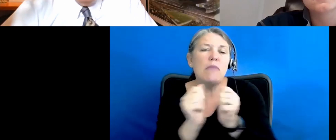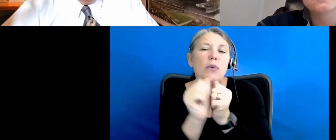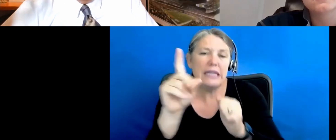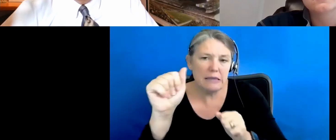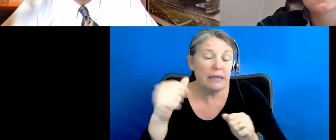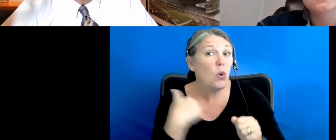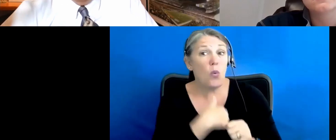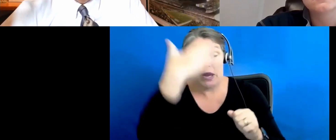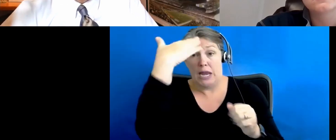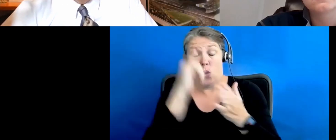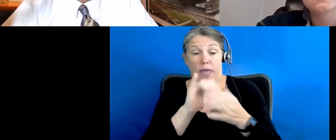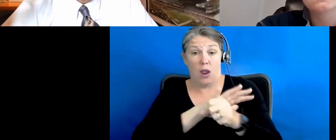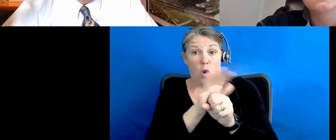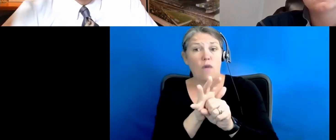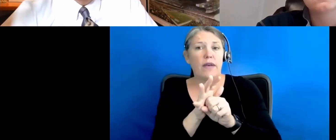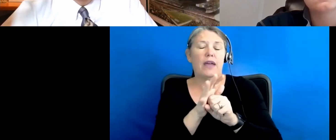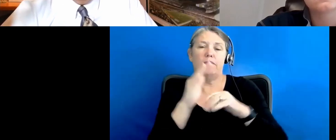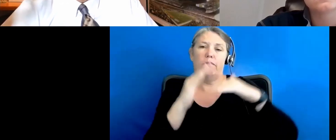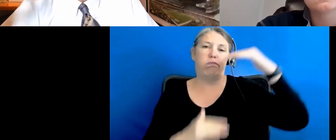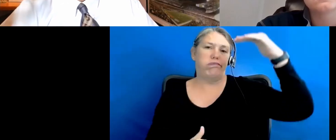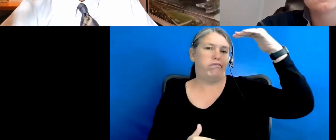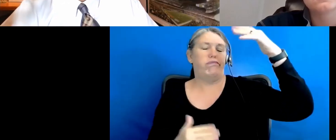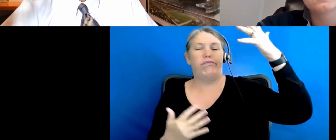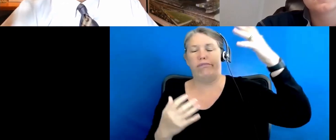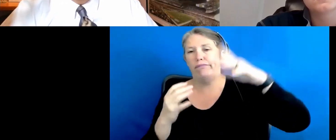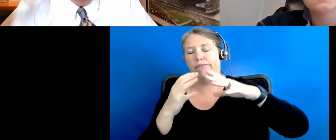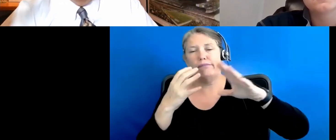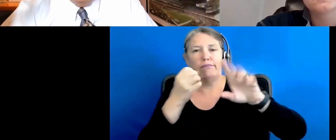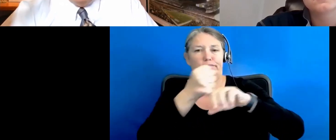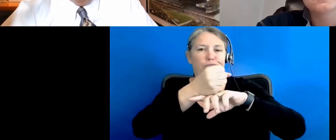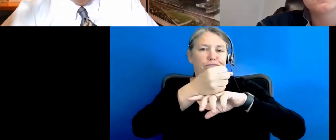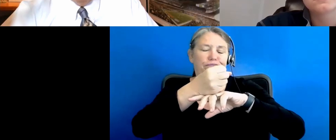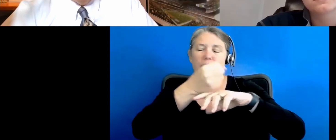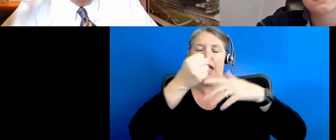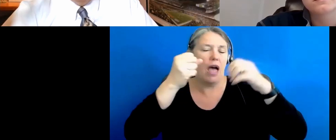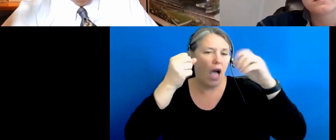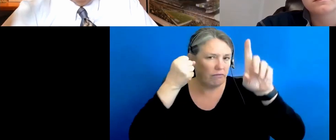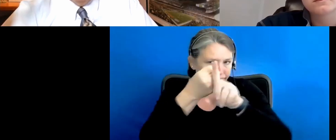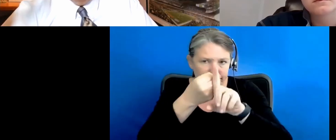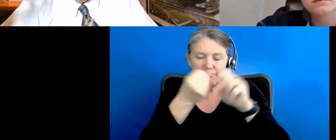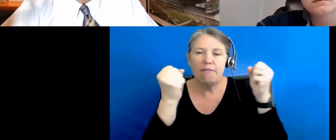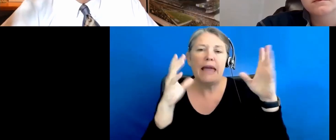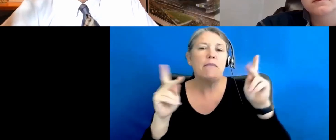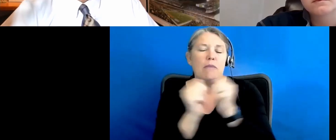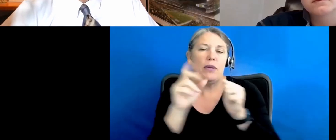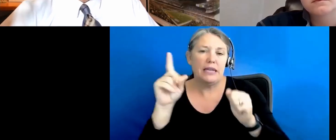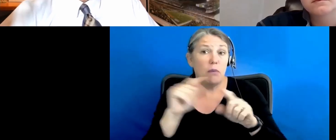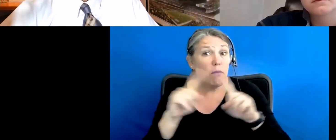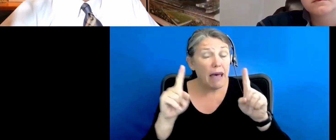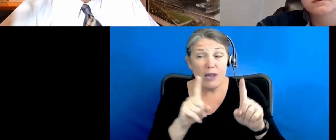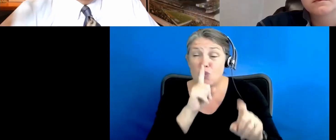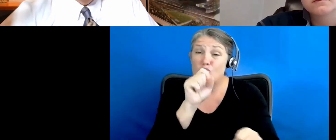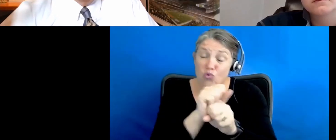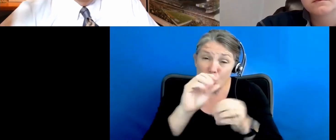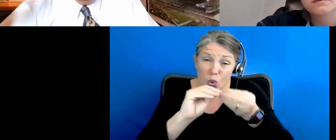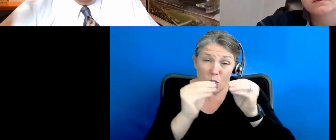know that COVID has disproportionately affected people with disabilities, but we don't know yet the true extent because disability is not